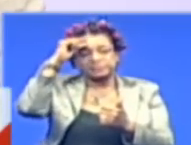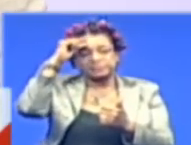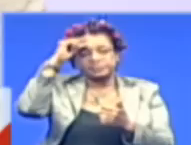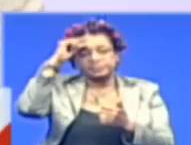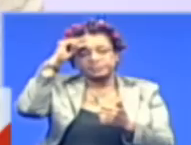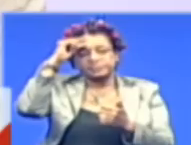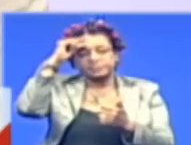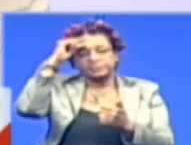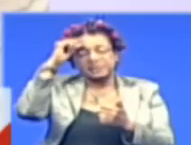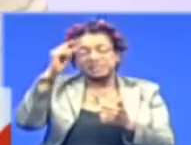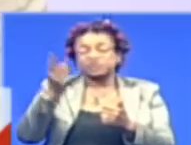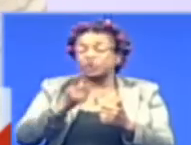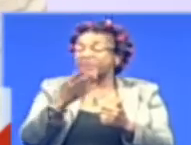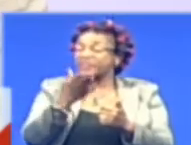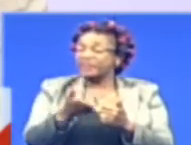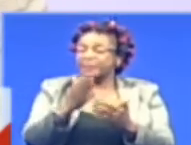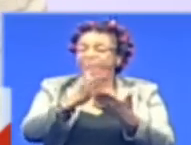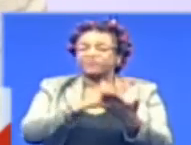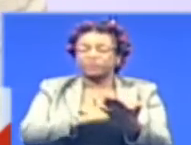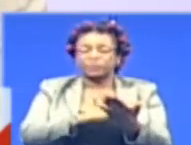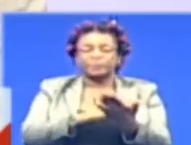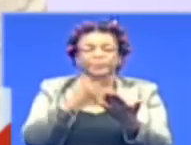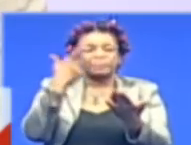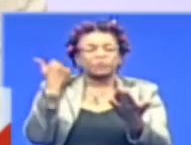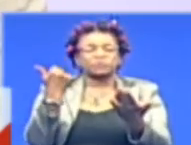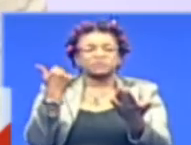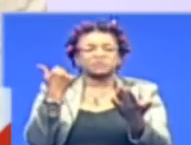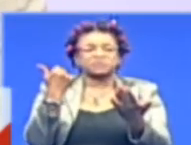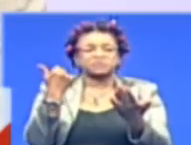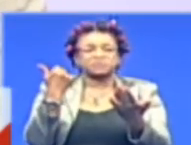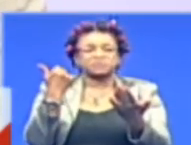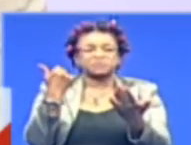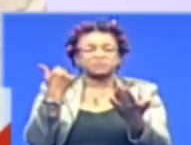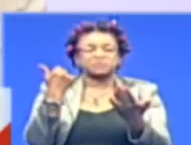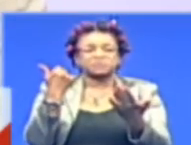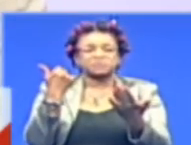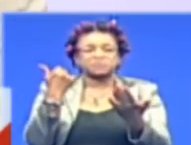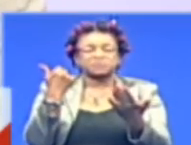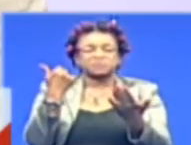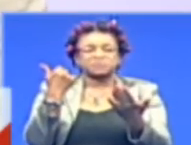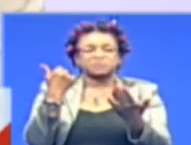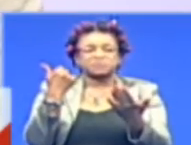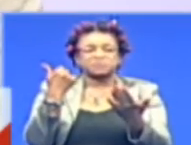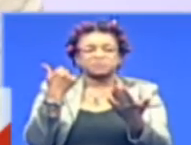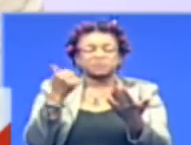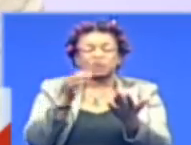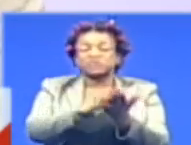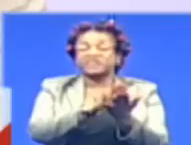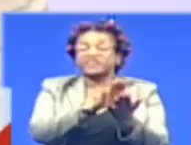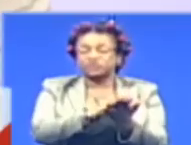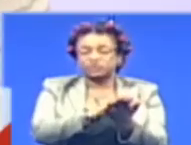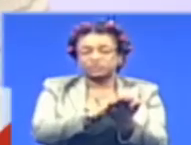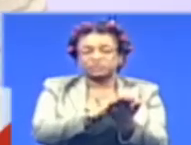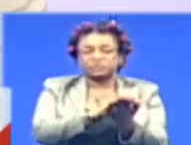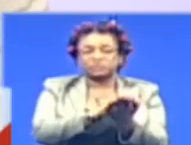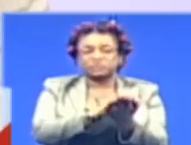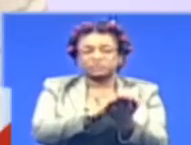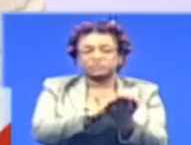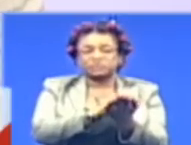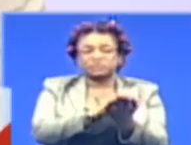before, because we have seen these issues of conservation